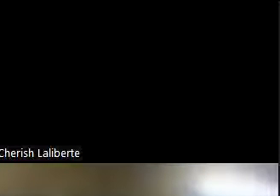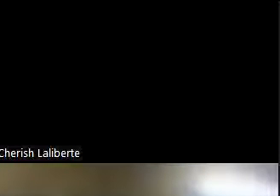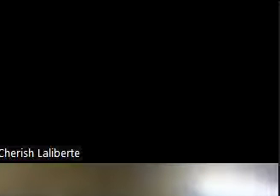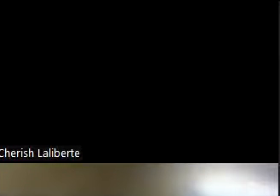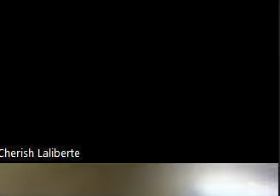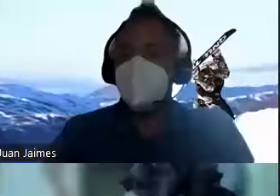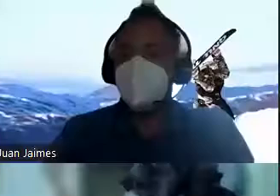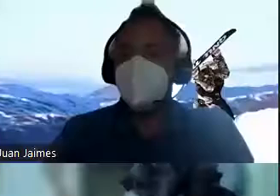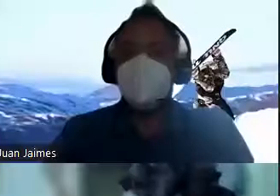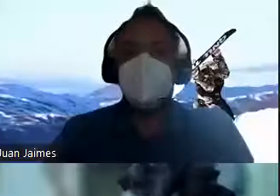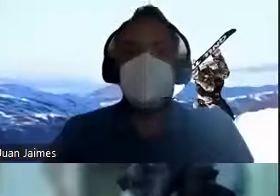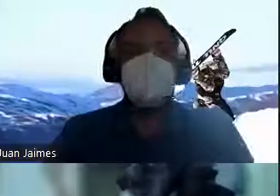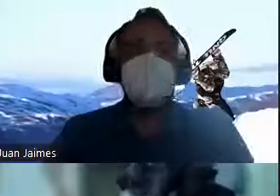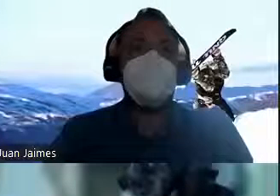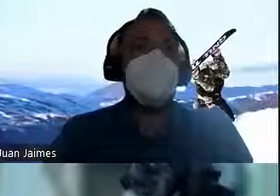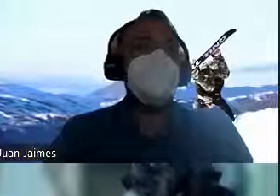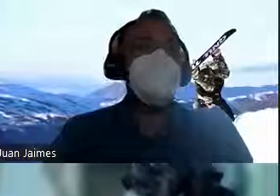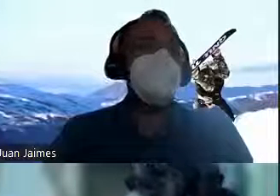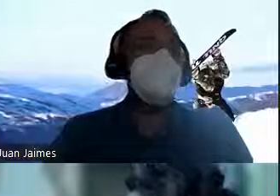the service.